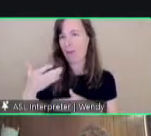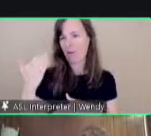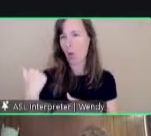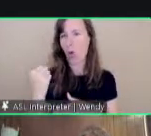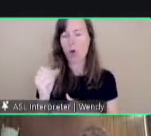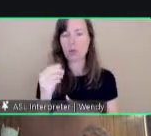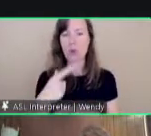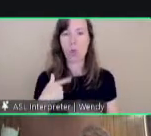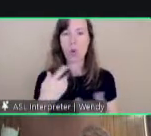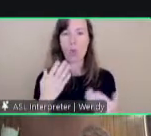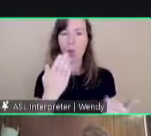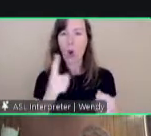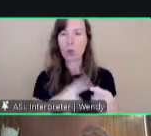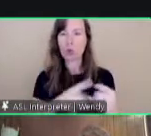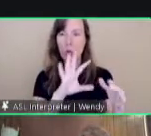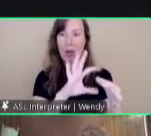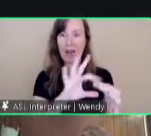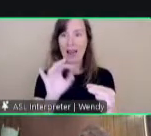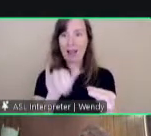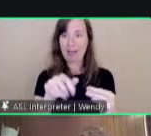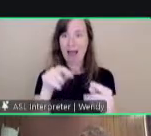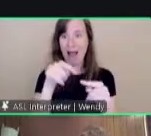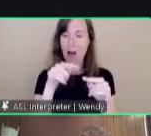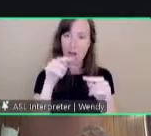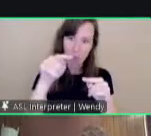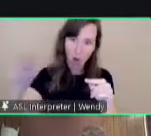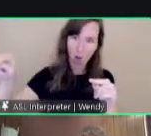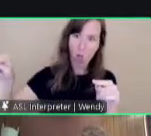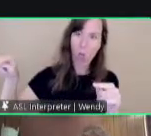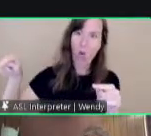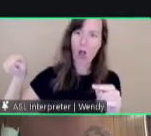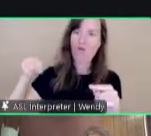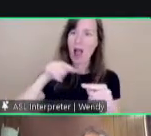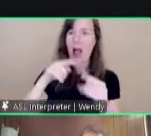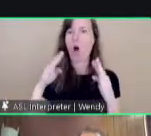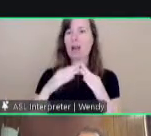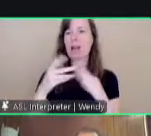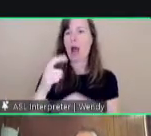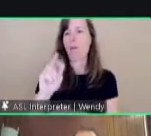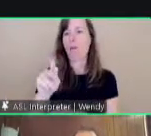proposing trying to connect that all the way around the town park field.